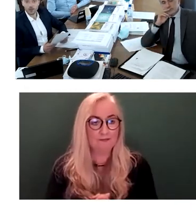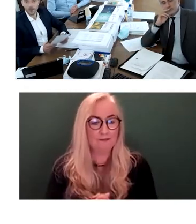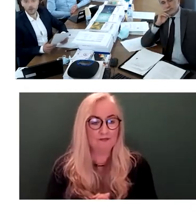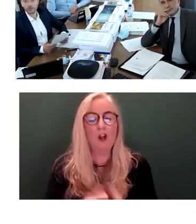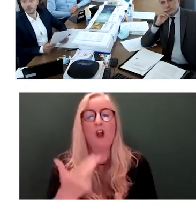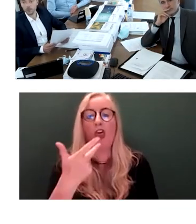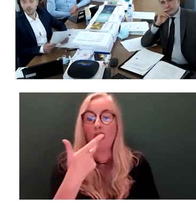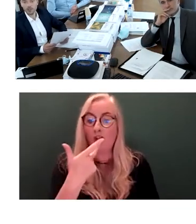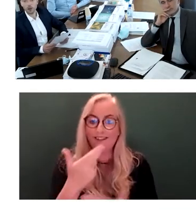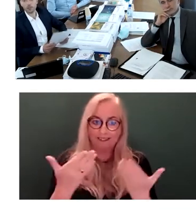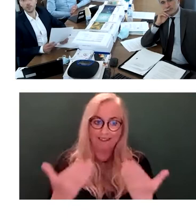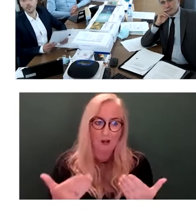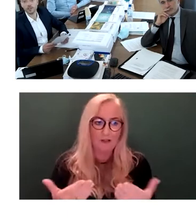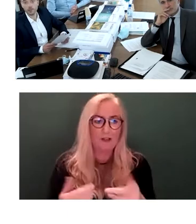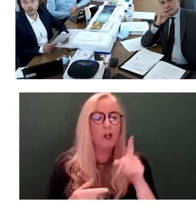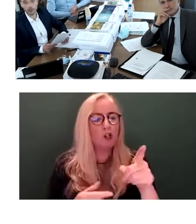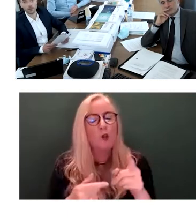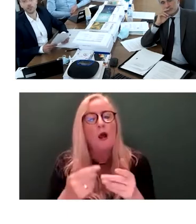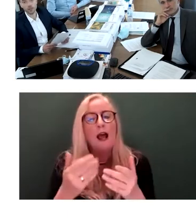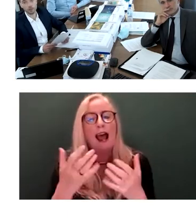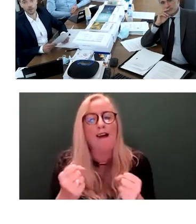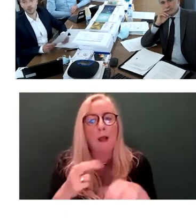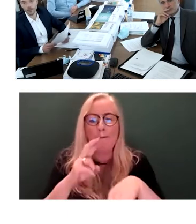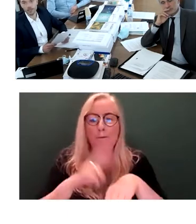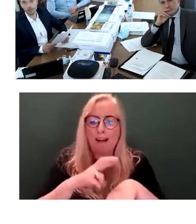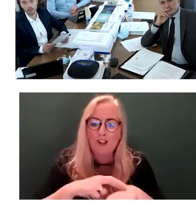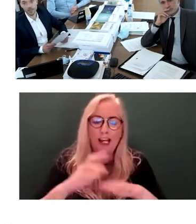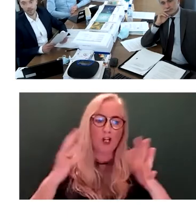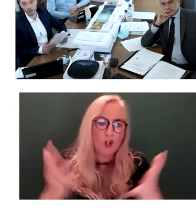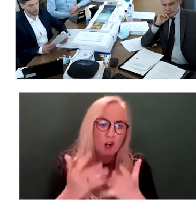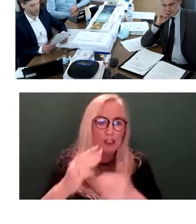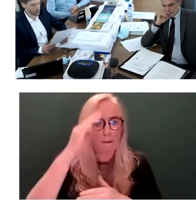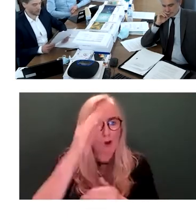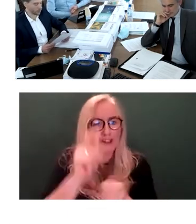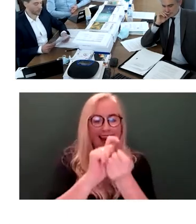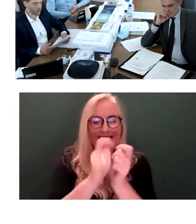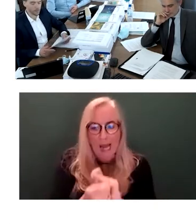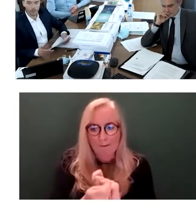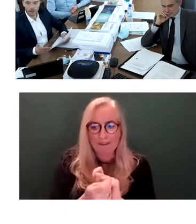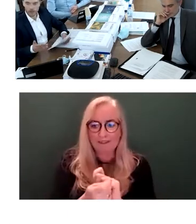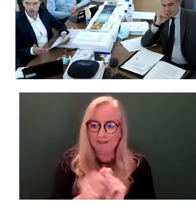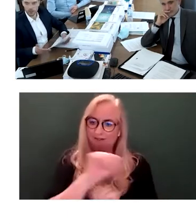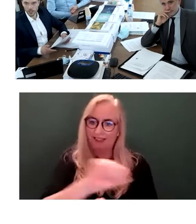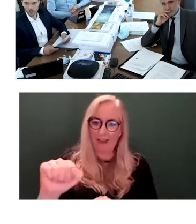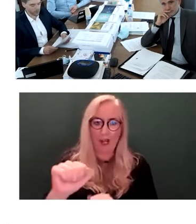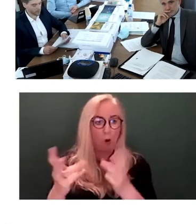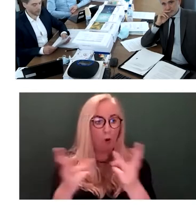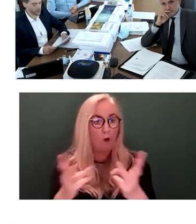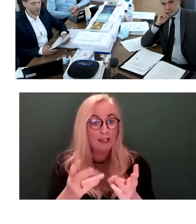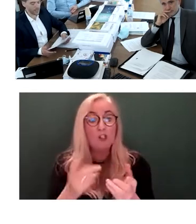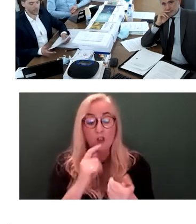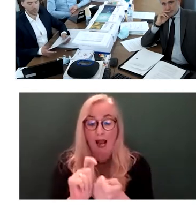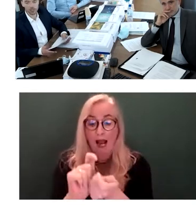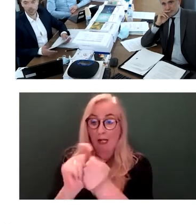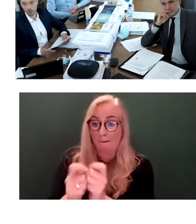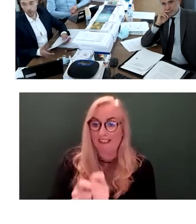Third of all, we see still opportunities to better encourage employers to adapt and accommodate work. Accommodation, which